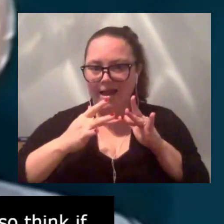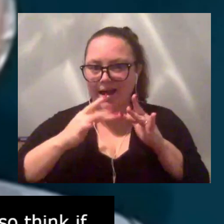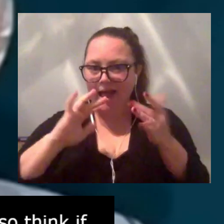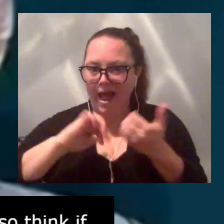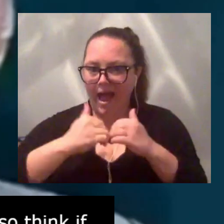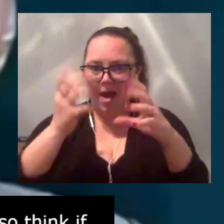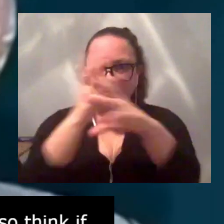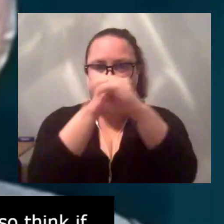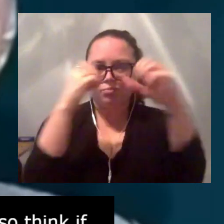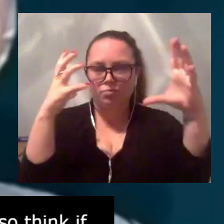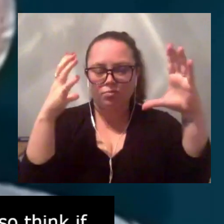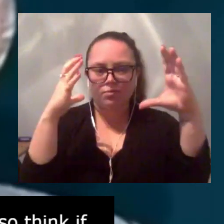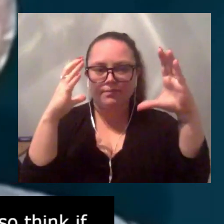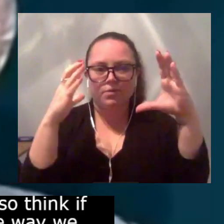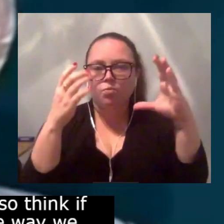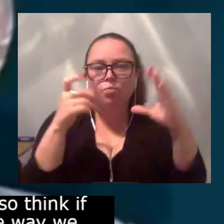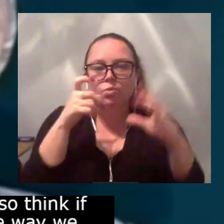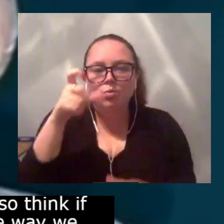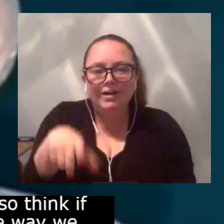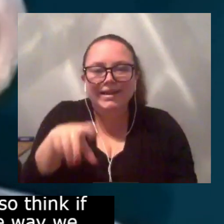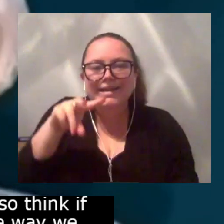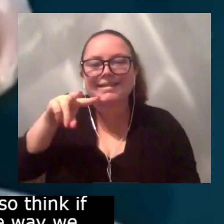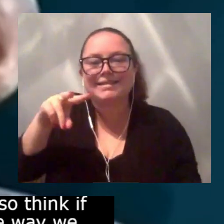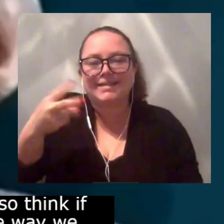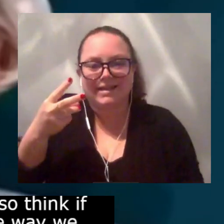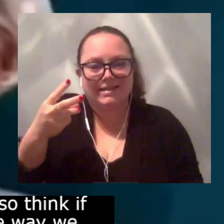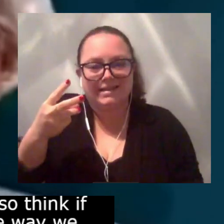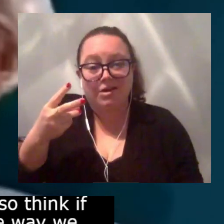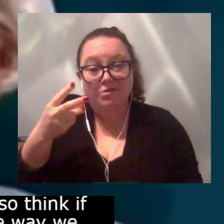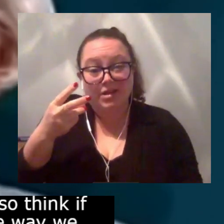a secondary site for this kind of thing.